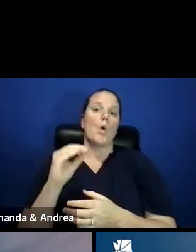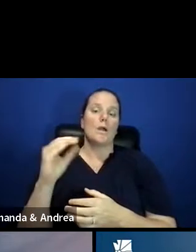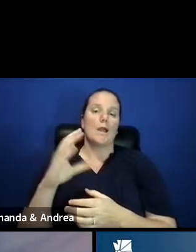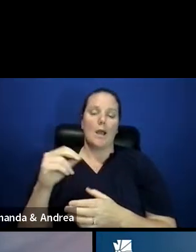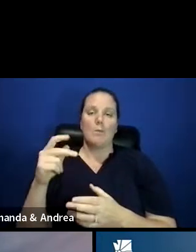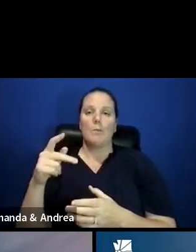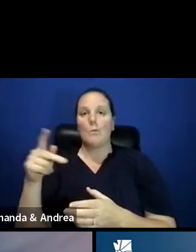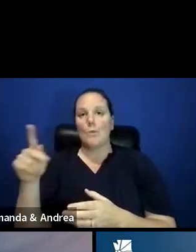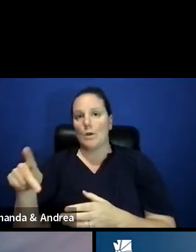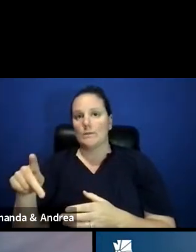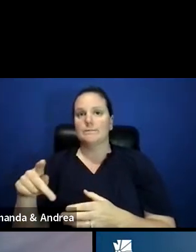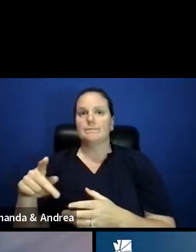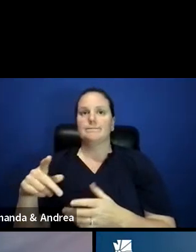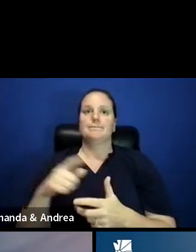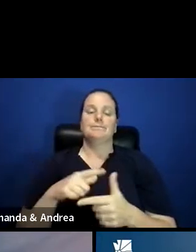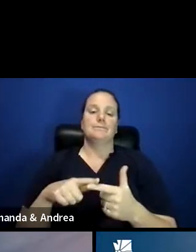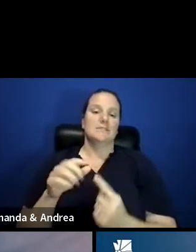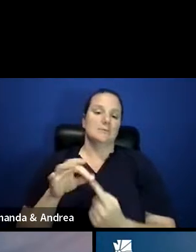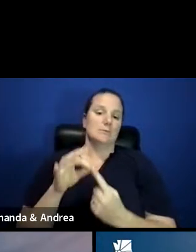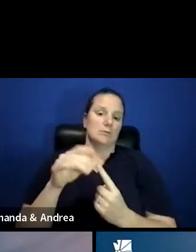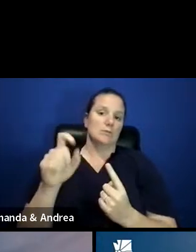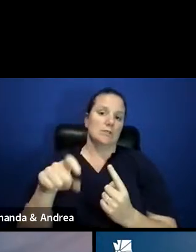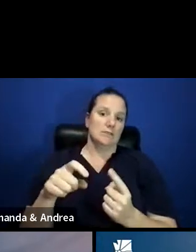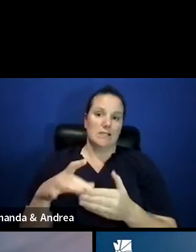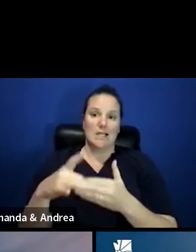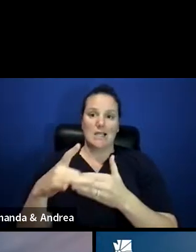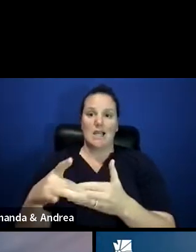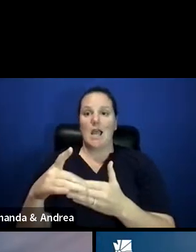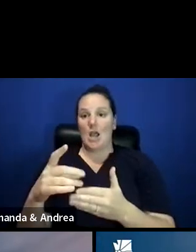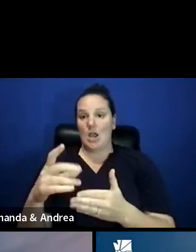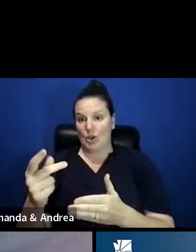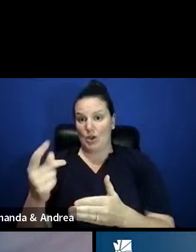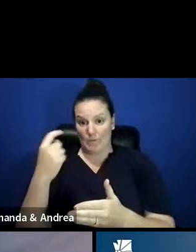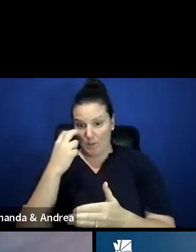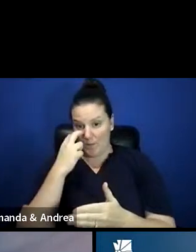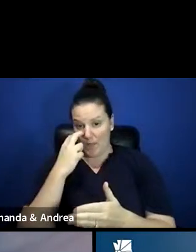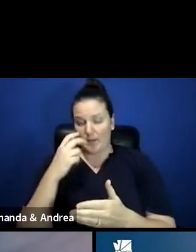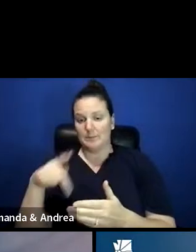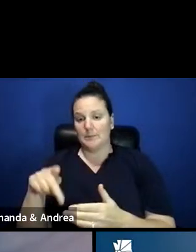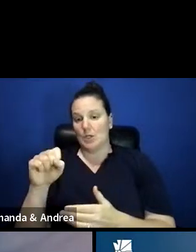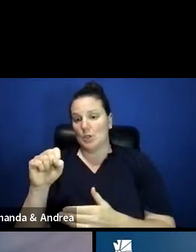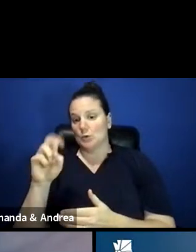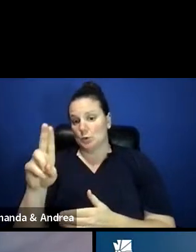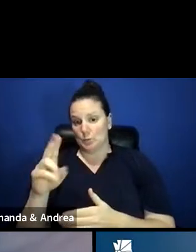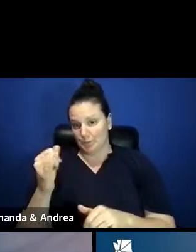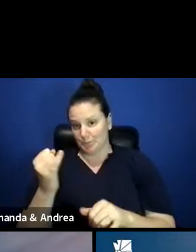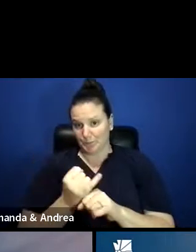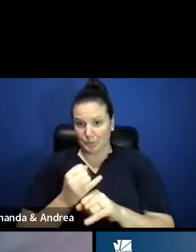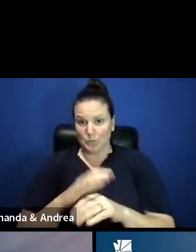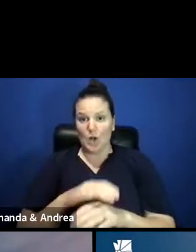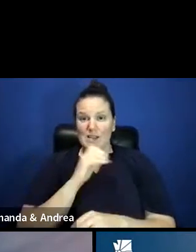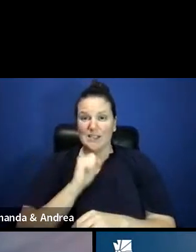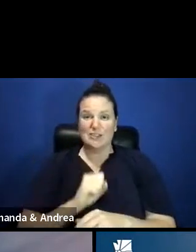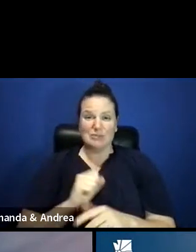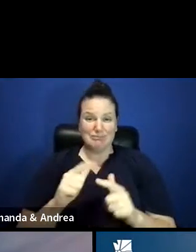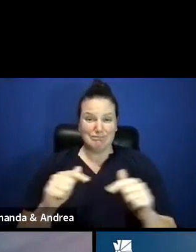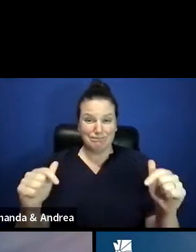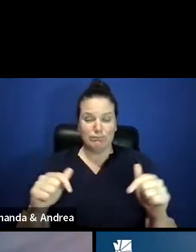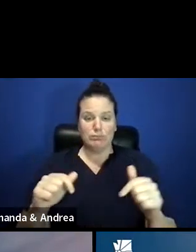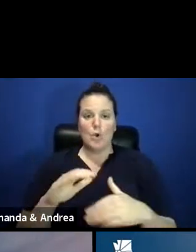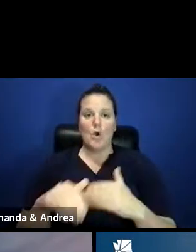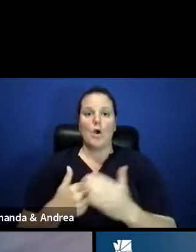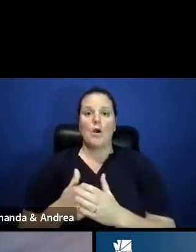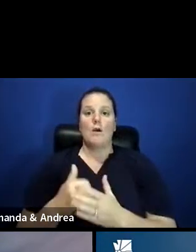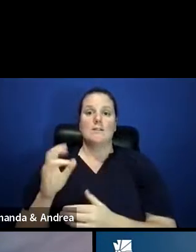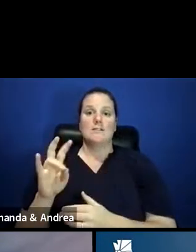diplomatic agencies, special needs agencies like Guide Dogs for the Blind, PSU Institute on Aging, etc., and all 75